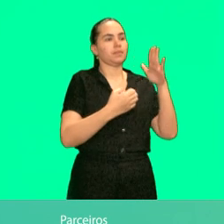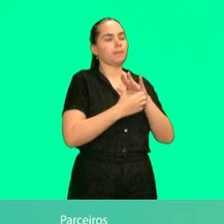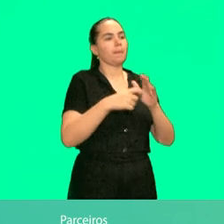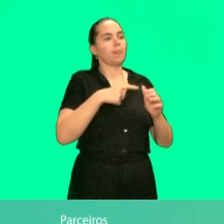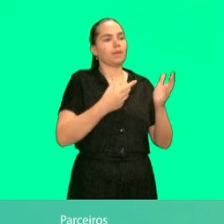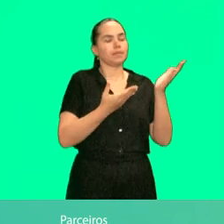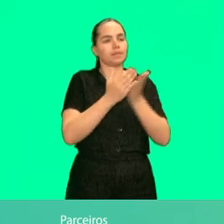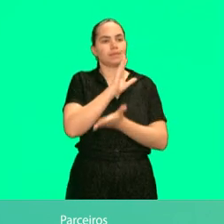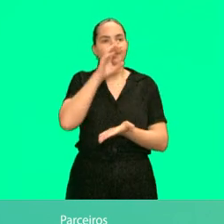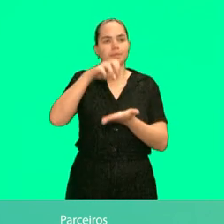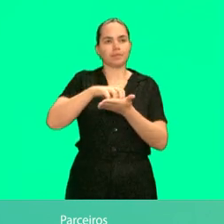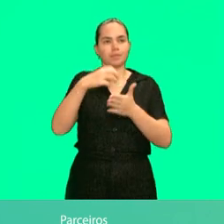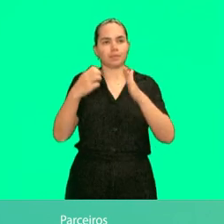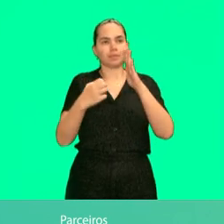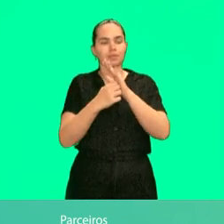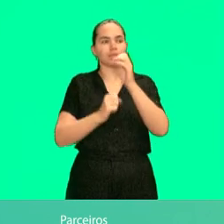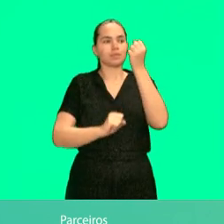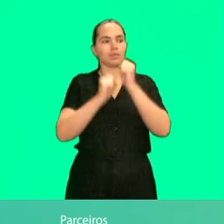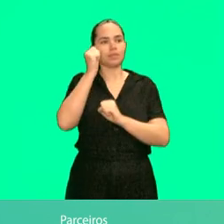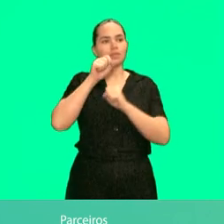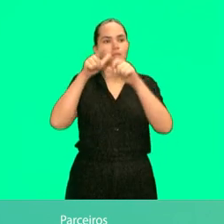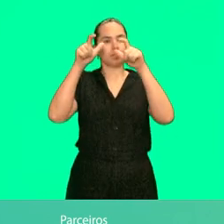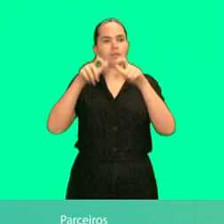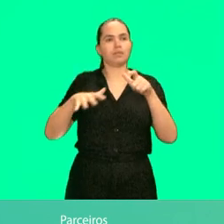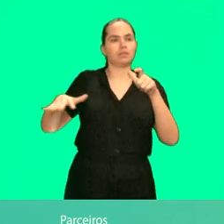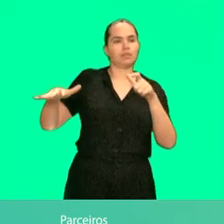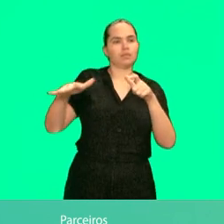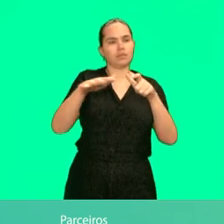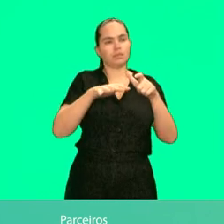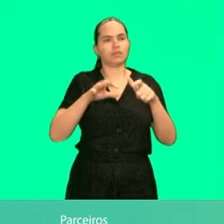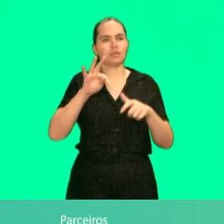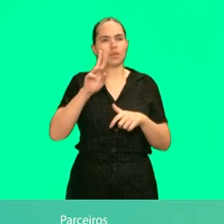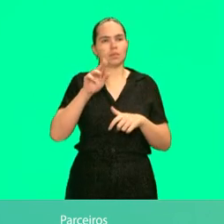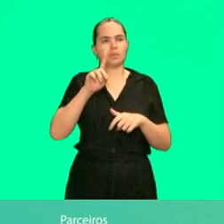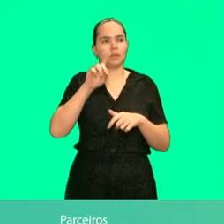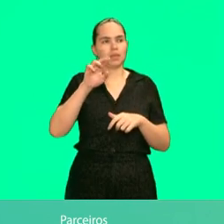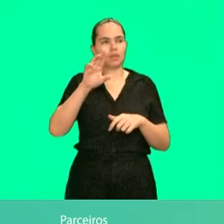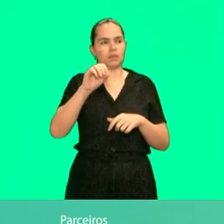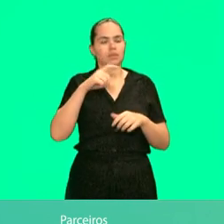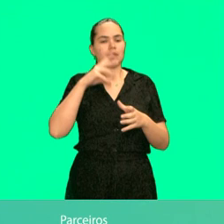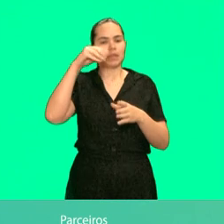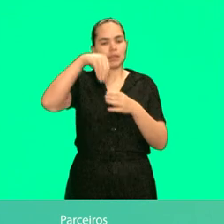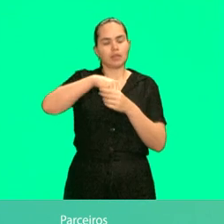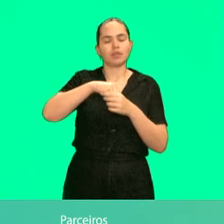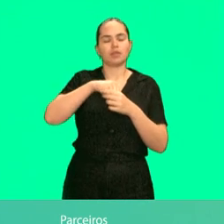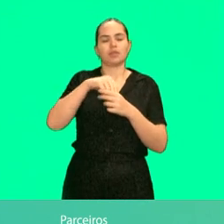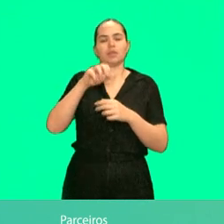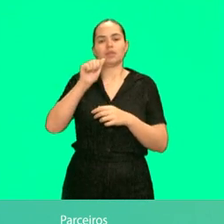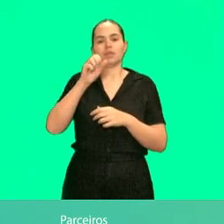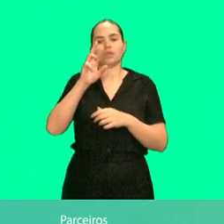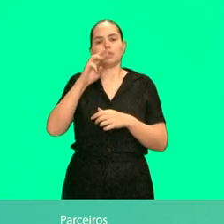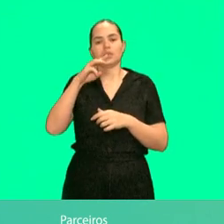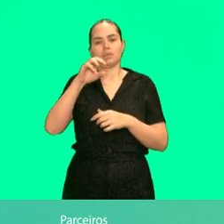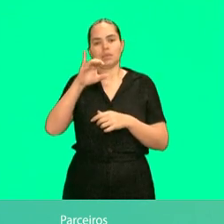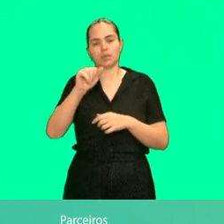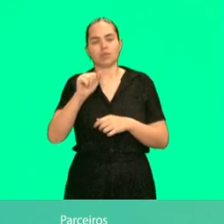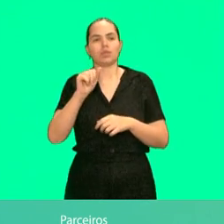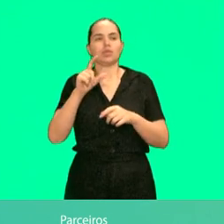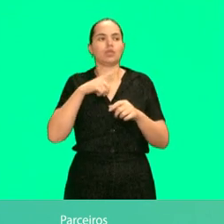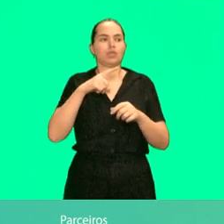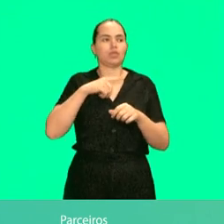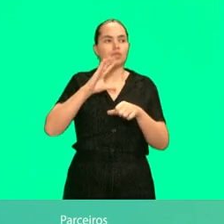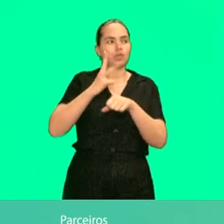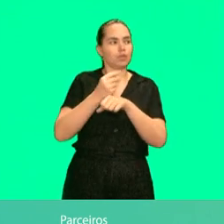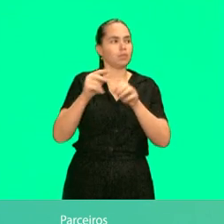in Cubatão, the municipality of Cubatão. We work with fertilizers, ammonia, and industrial solutions to